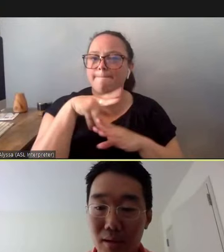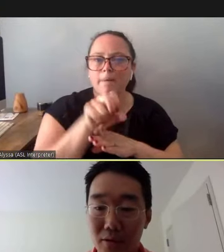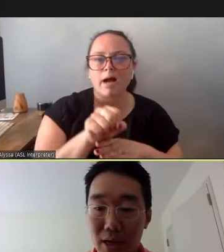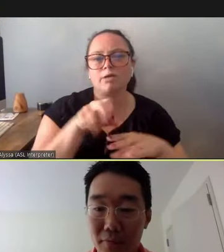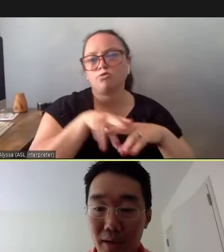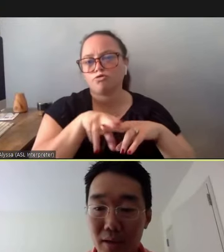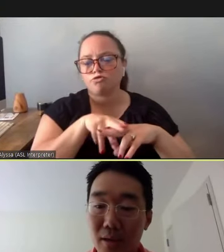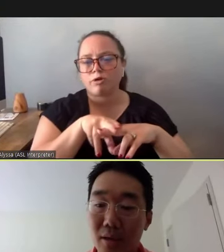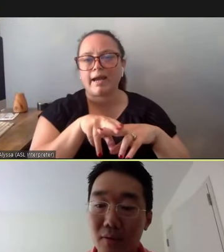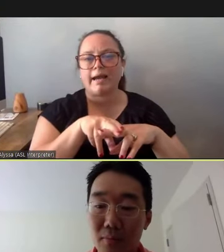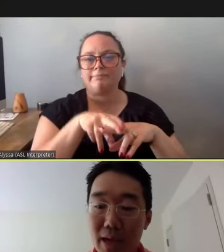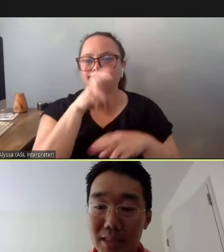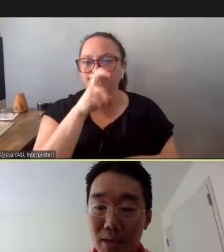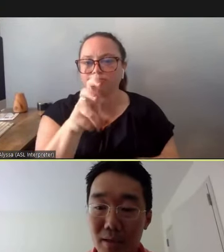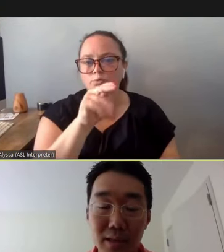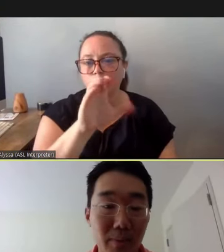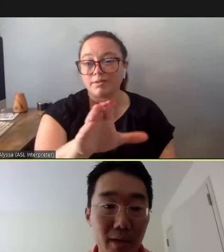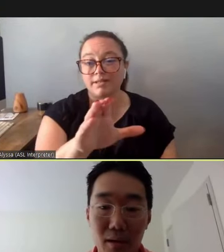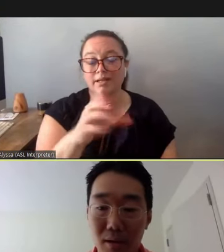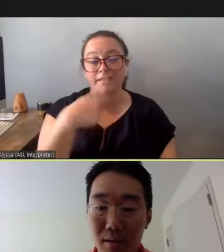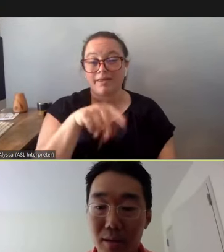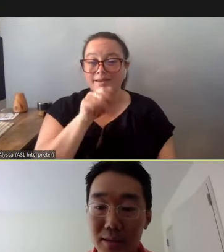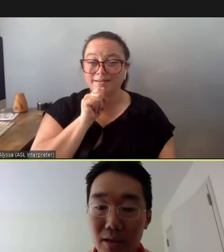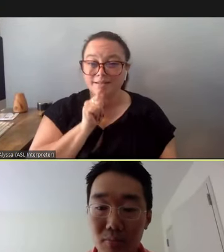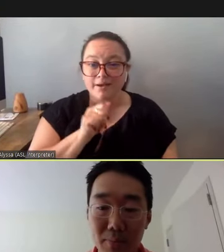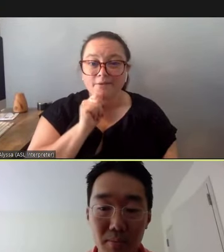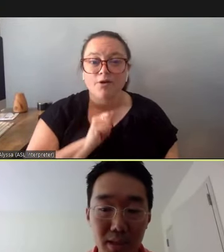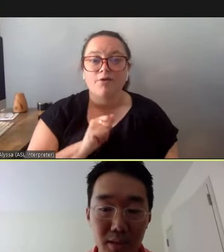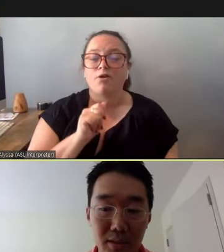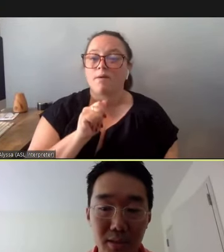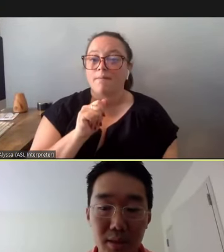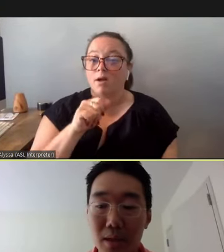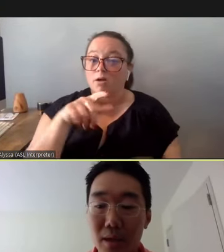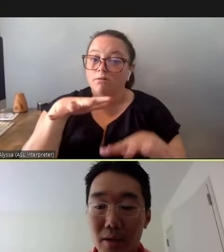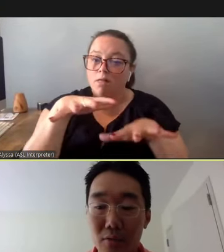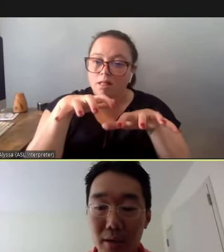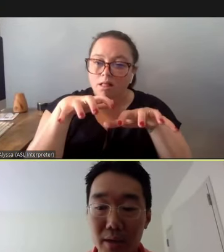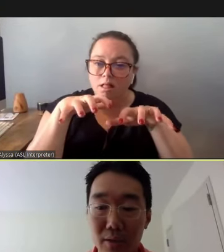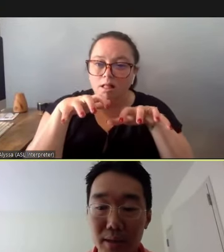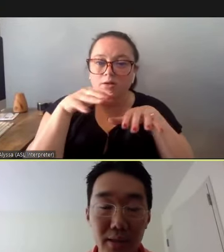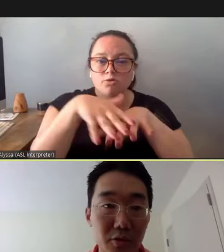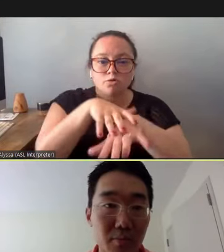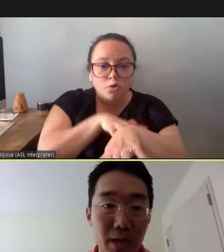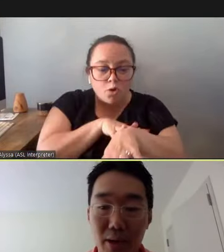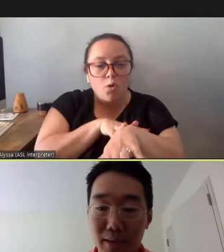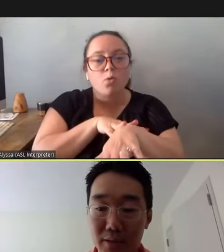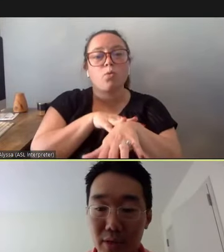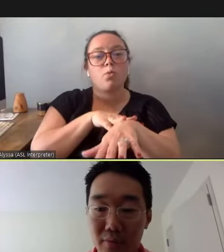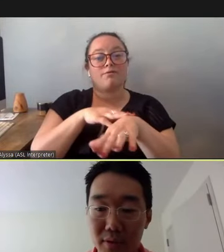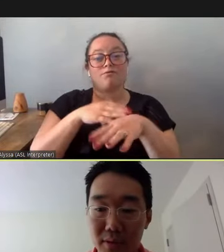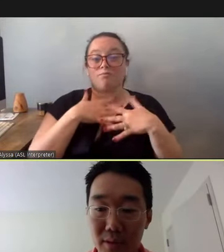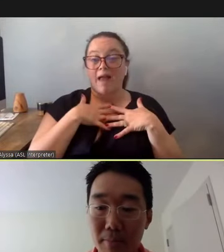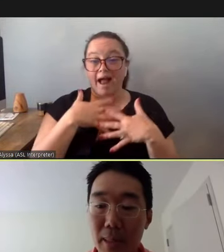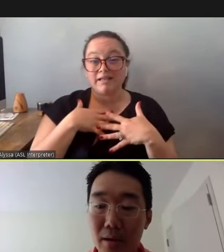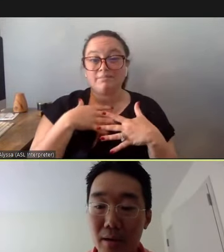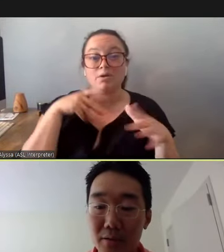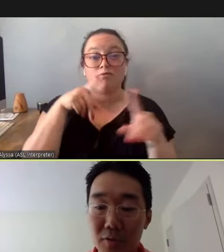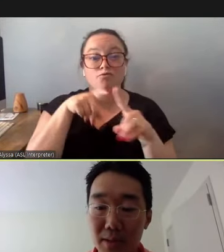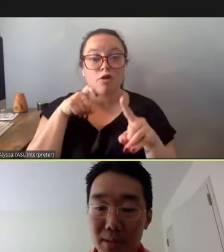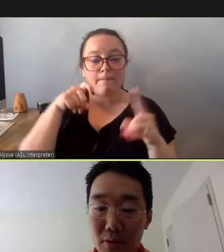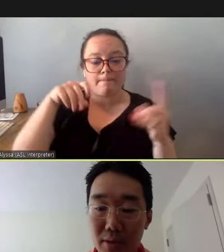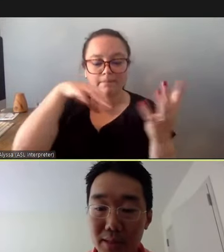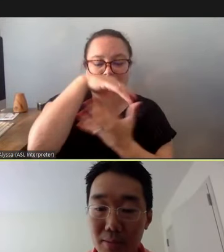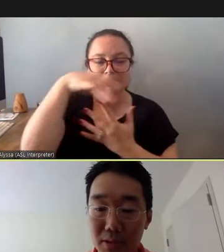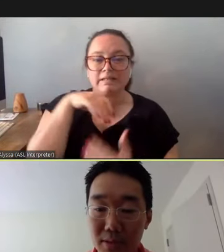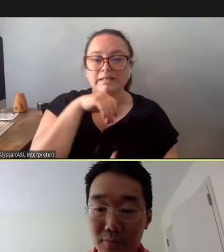stuck in car traffic, from asthma caused by car tailpipe emissions, and who are killed and injured by reckless drivers. There should